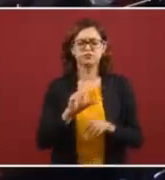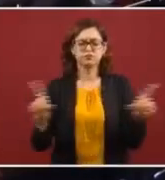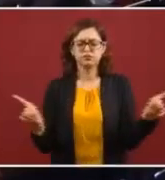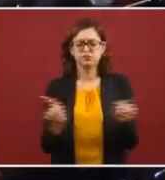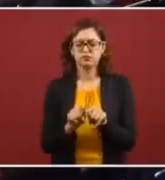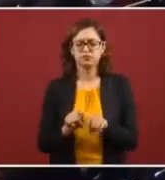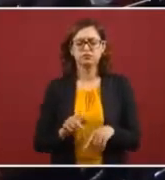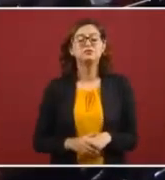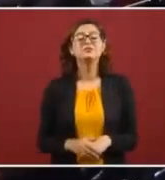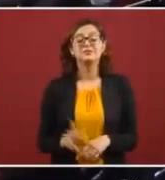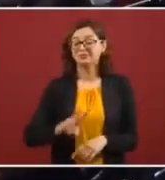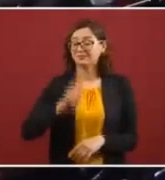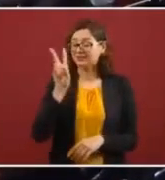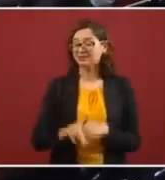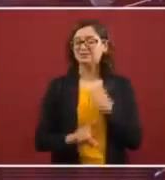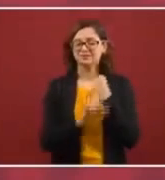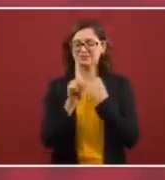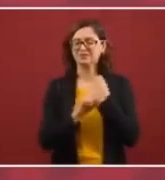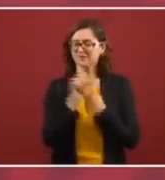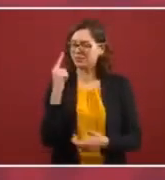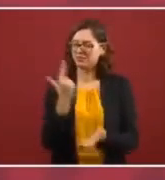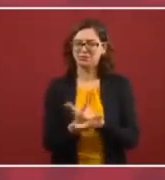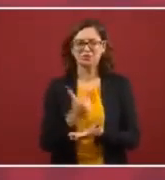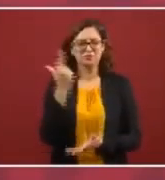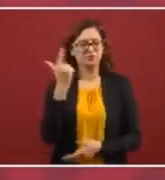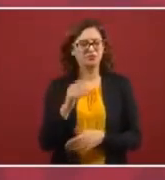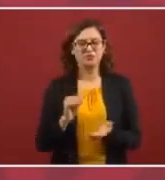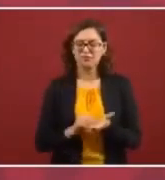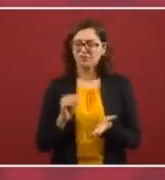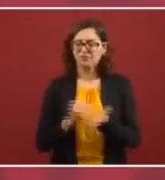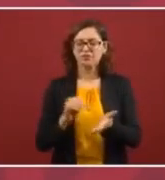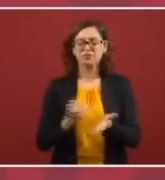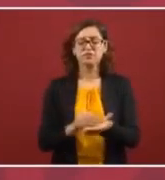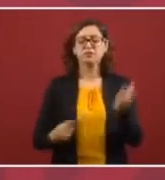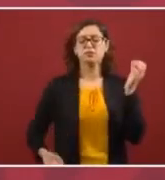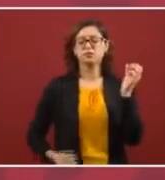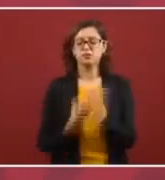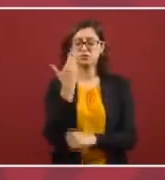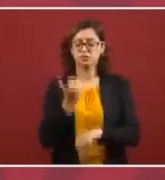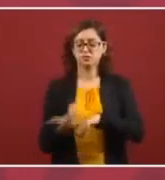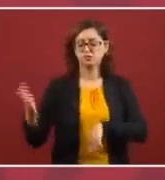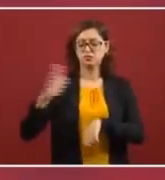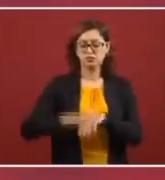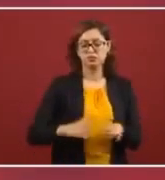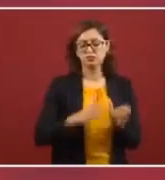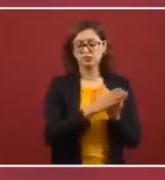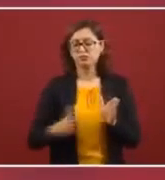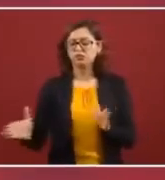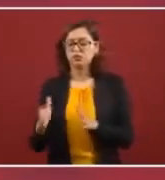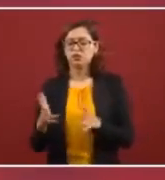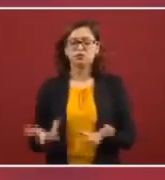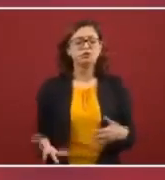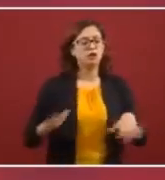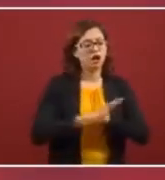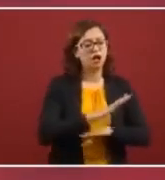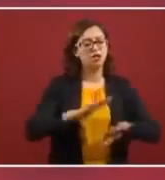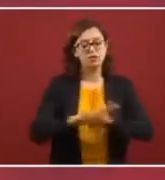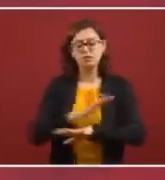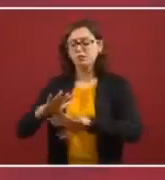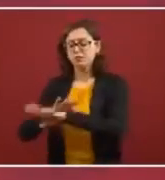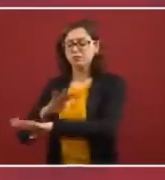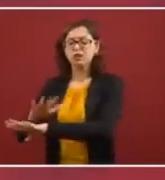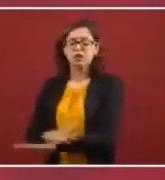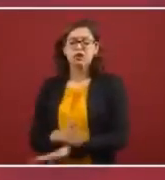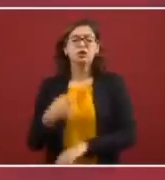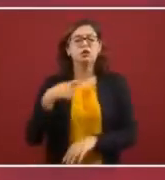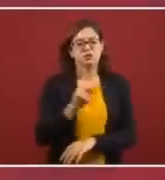Yes, we still have not resolved this, but we have changed, but not left what